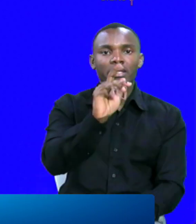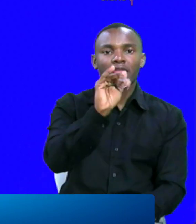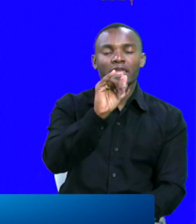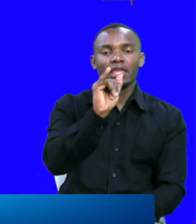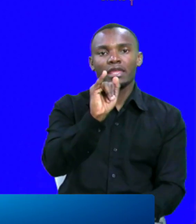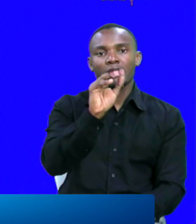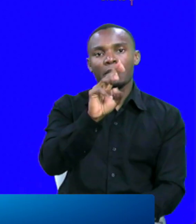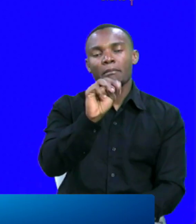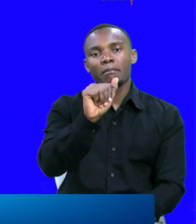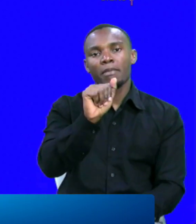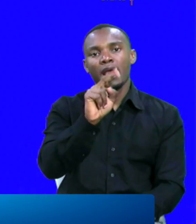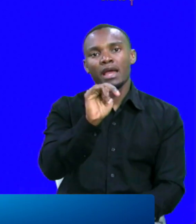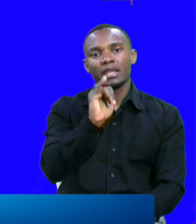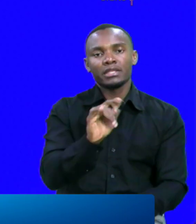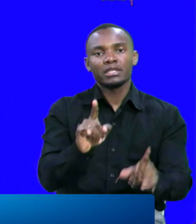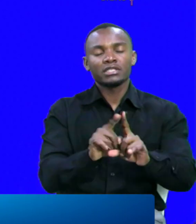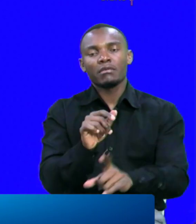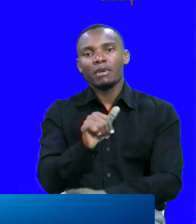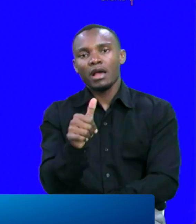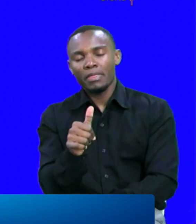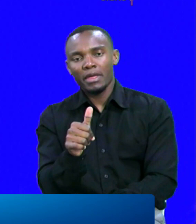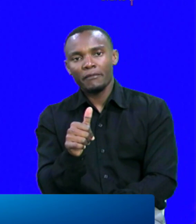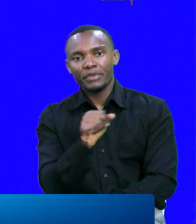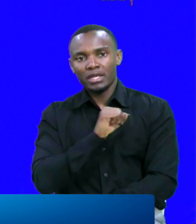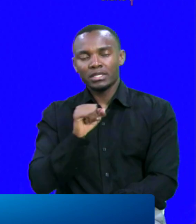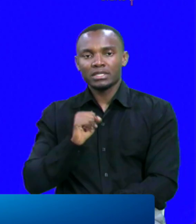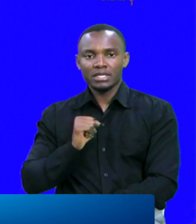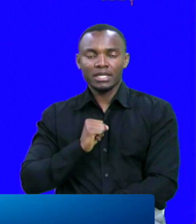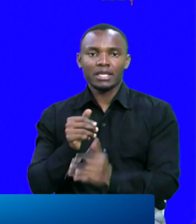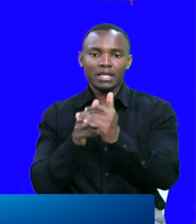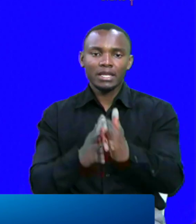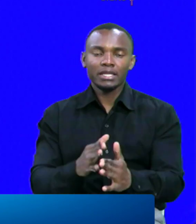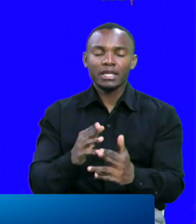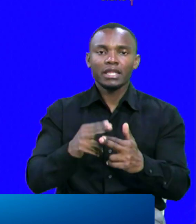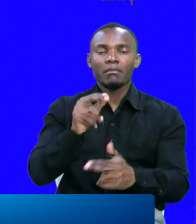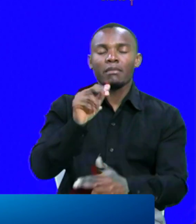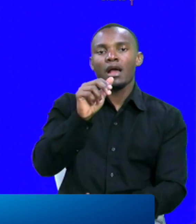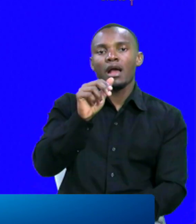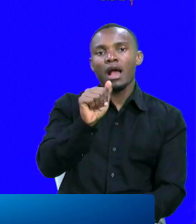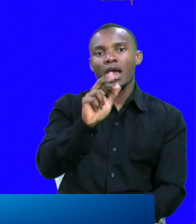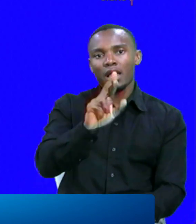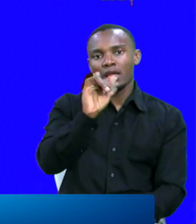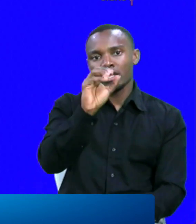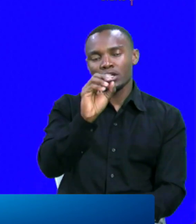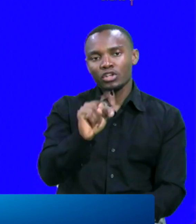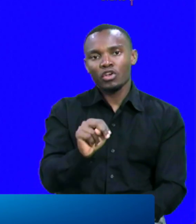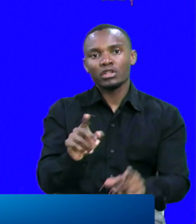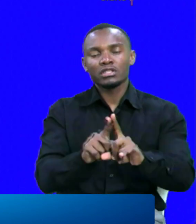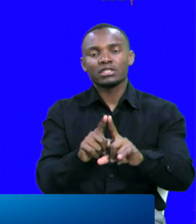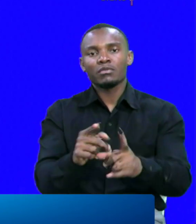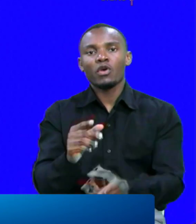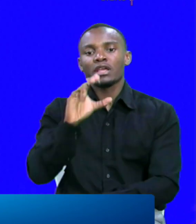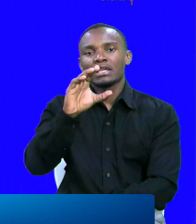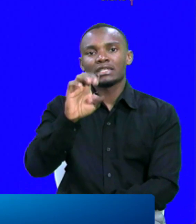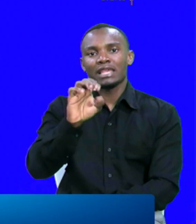Assembly Majority Leader Kimani Ichung'wah. It includes Senate Majority Leader Aaron Cheruiyot, Embu